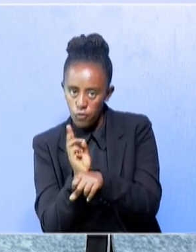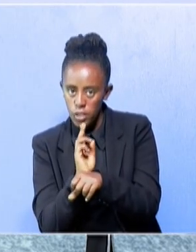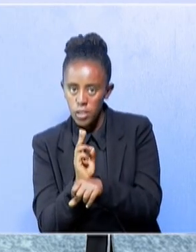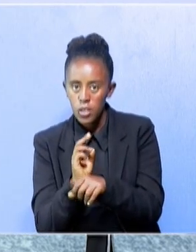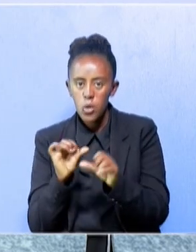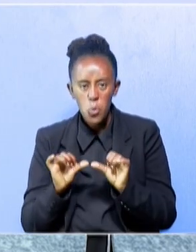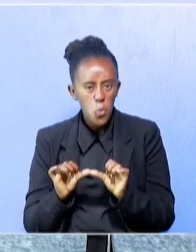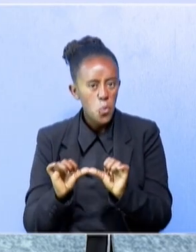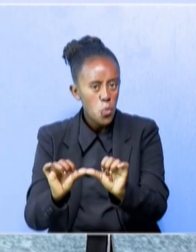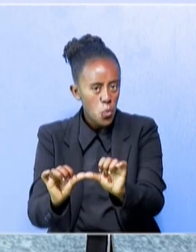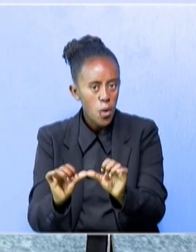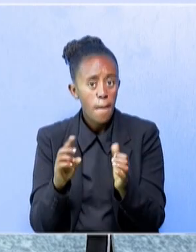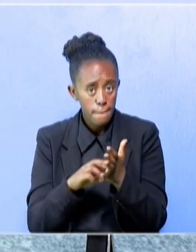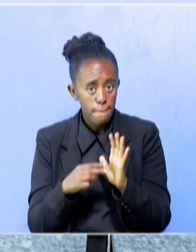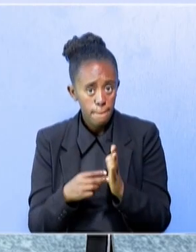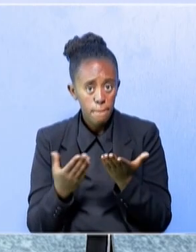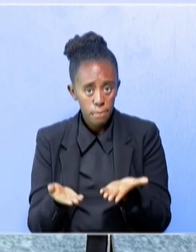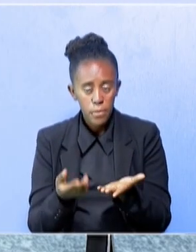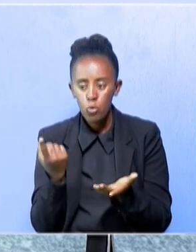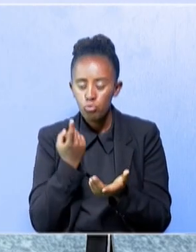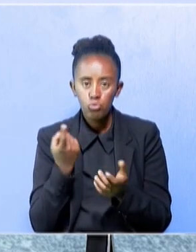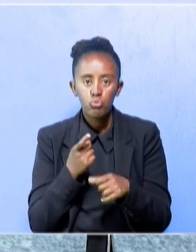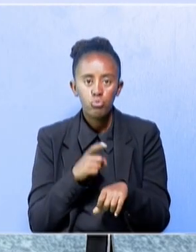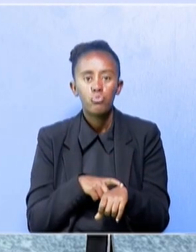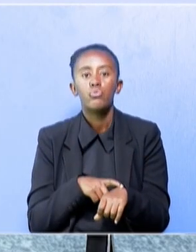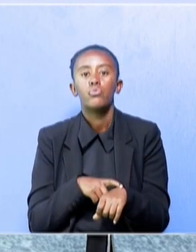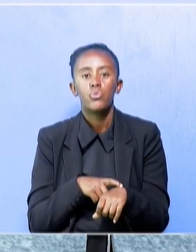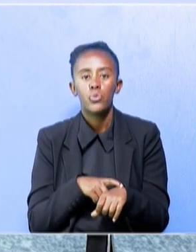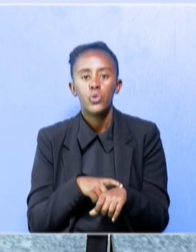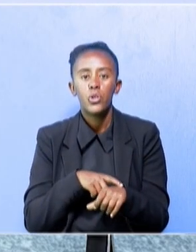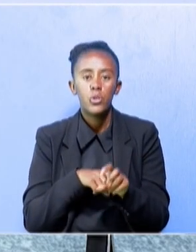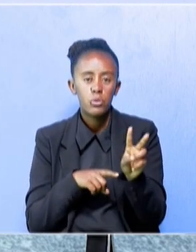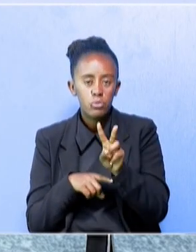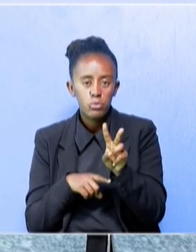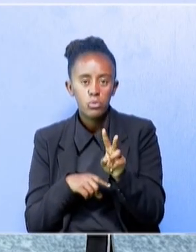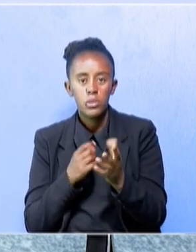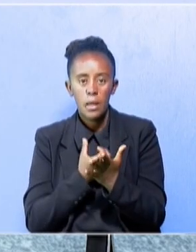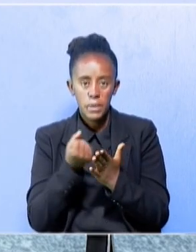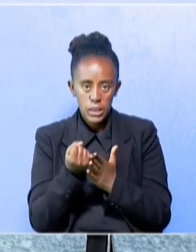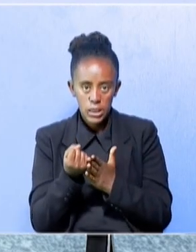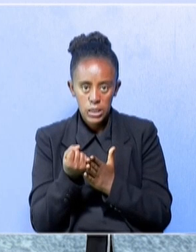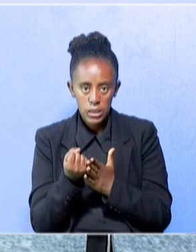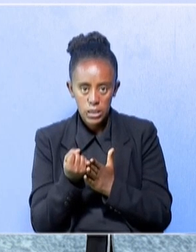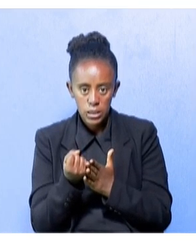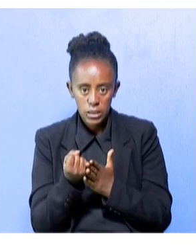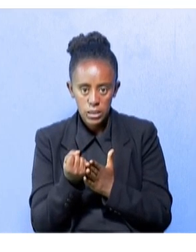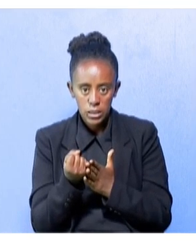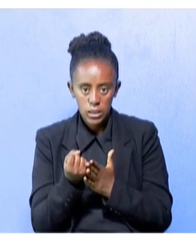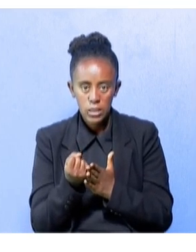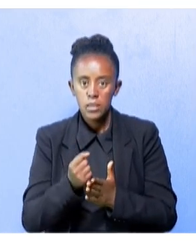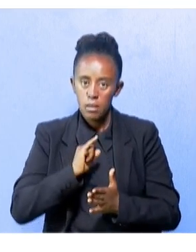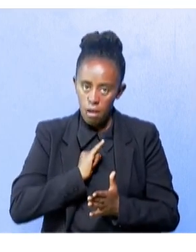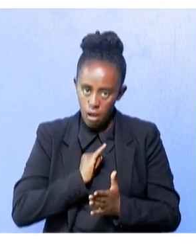actions. Ongoing action is usually take part by two different subjects. There are two different